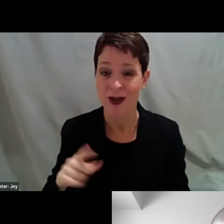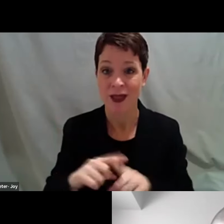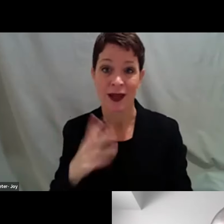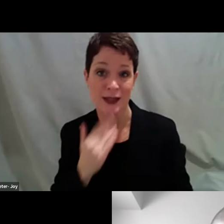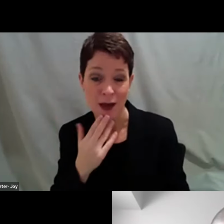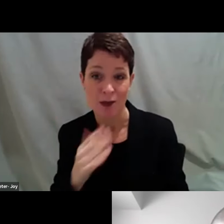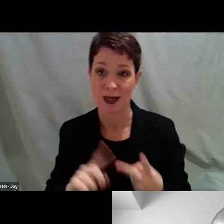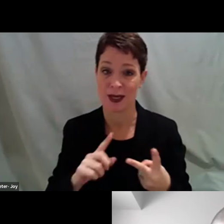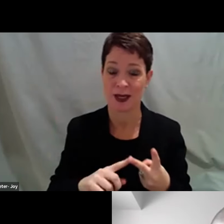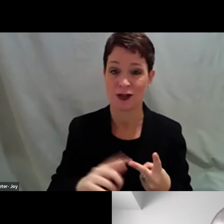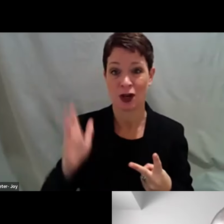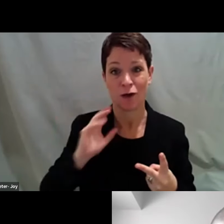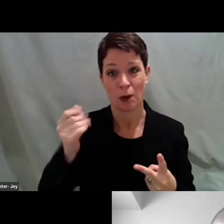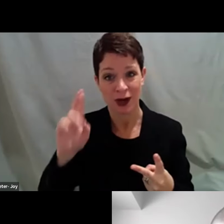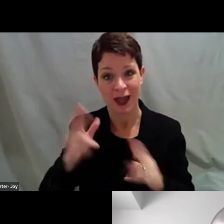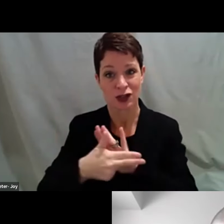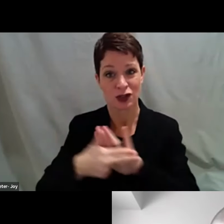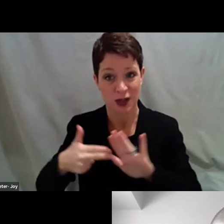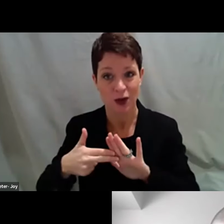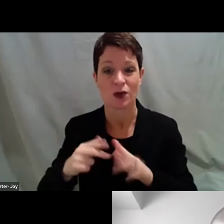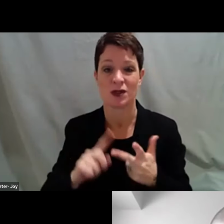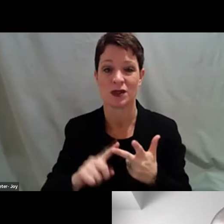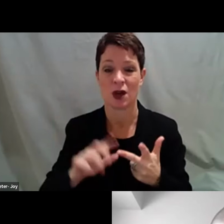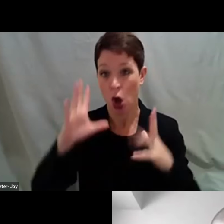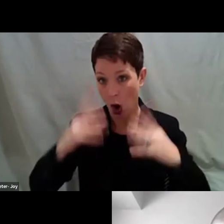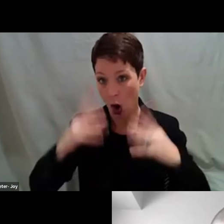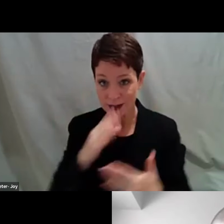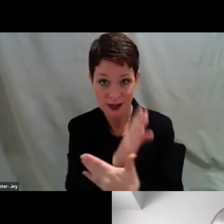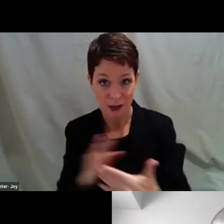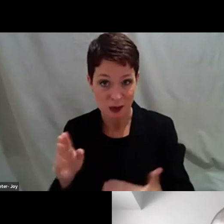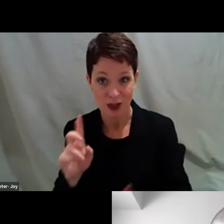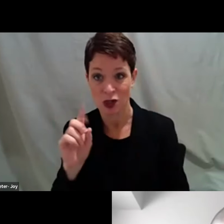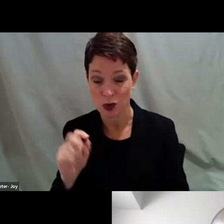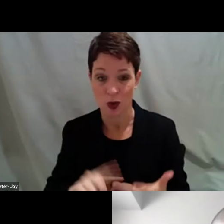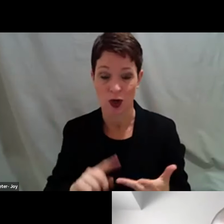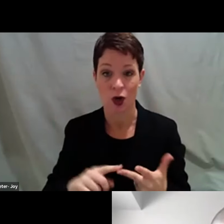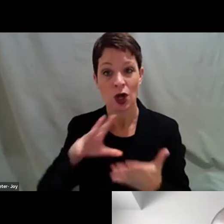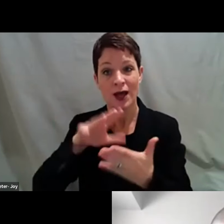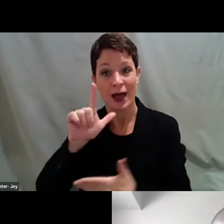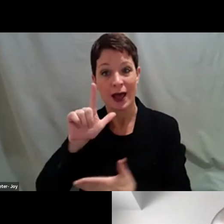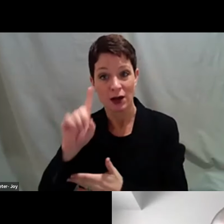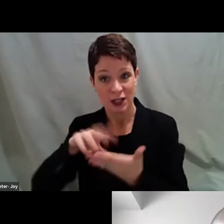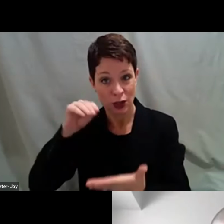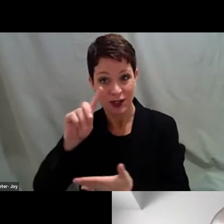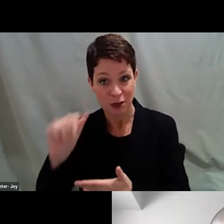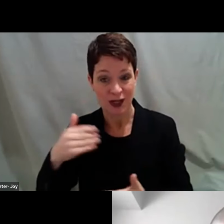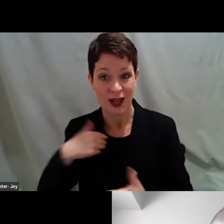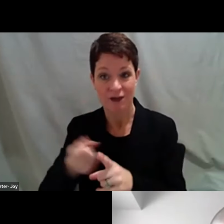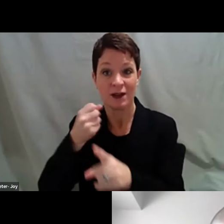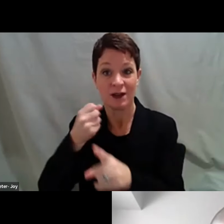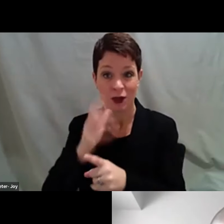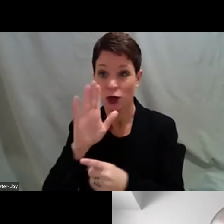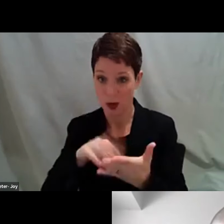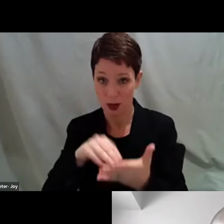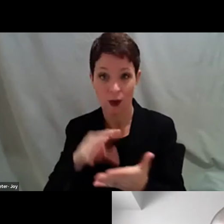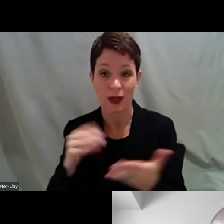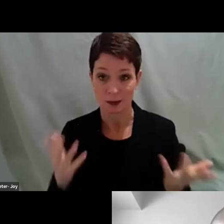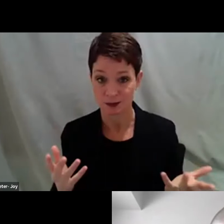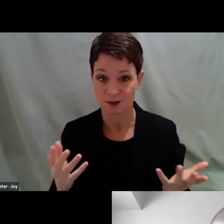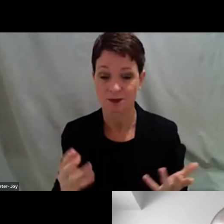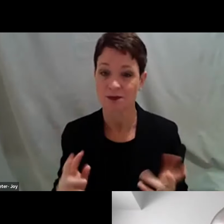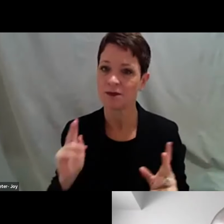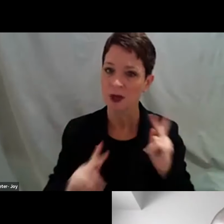diabetes or a former cancer diagnosis, an autism spectrum disorder, or a learning disability that significantly affects their learning.